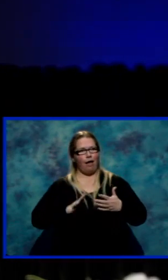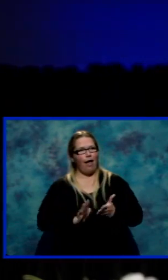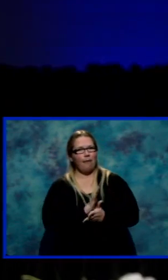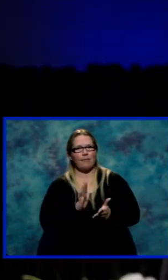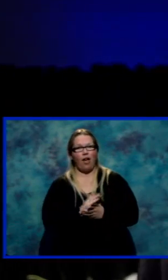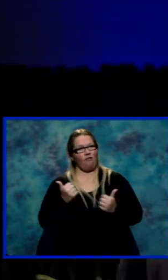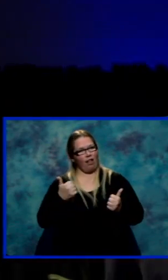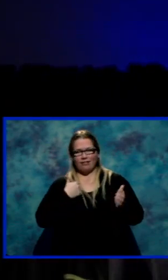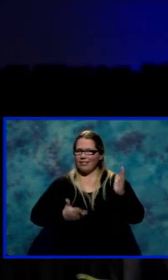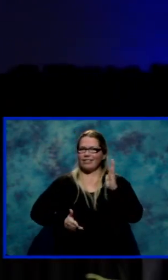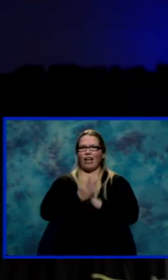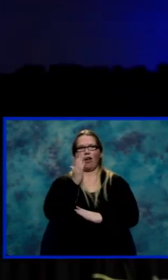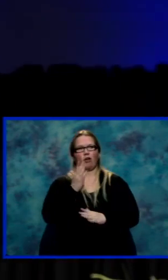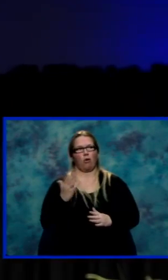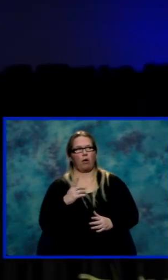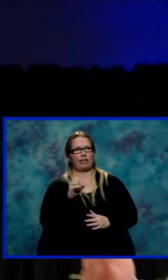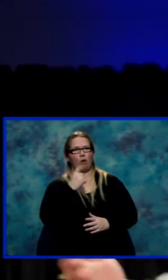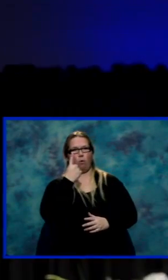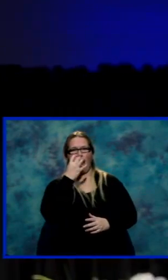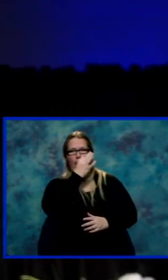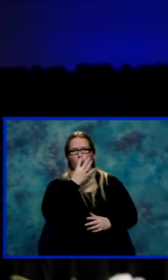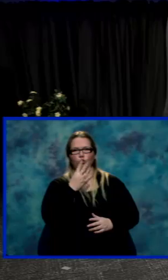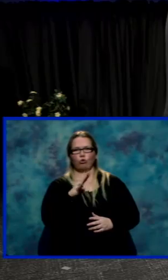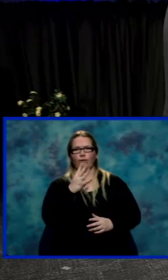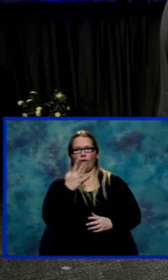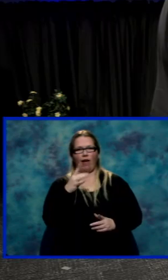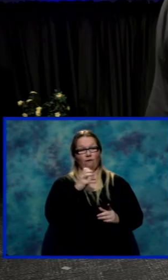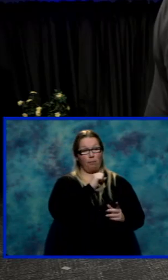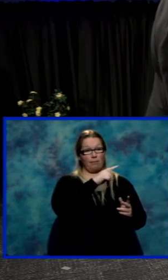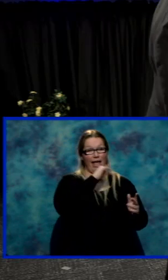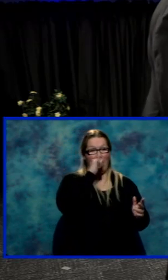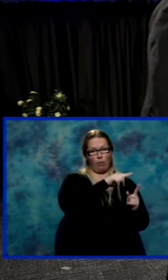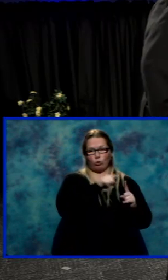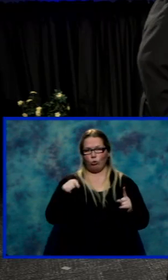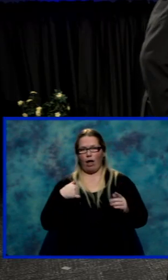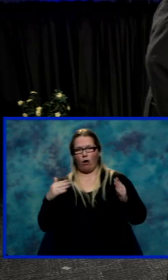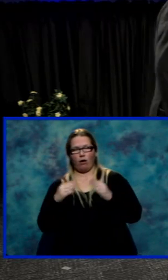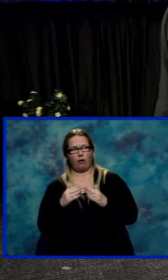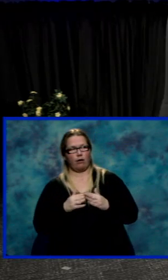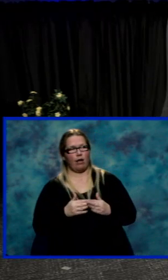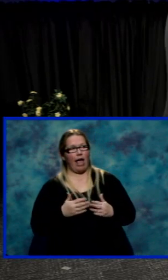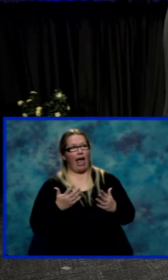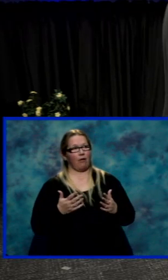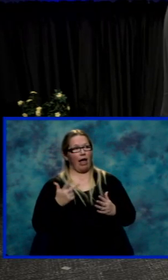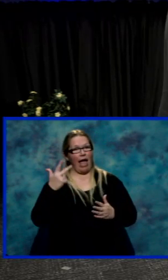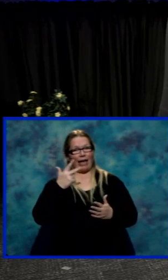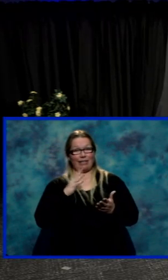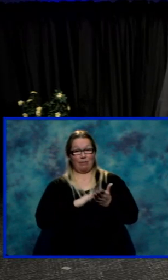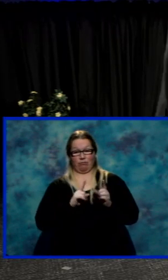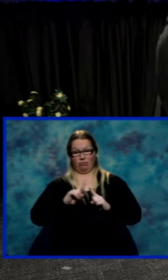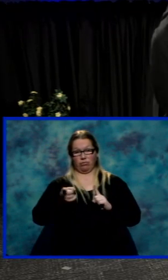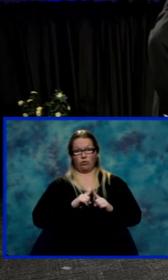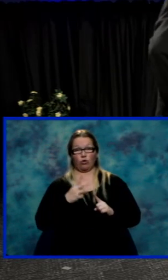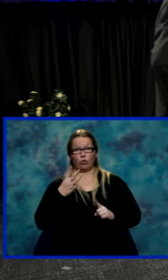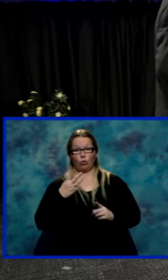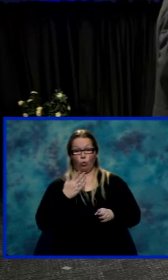go to the Big Smoke, where it takes an hour and 45 minutes to get from the airport to our home. Currently, it takes me 18 minutes to get to work, and I think it's going to take